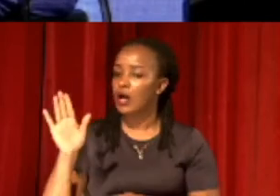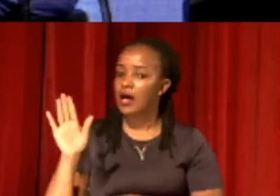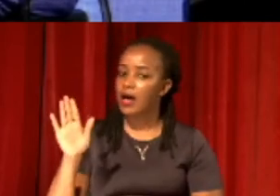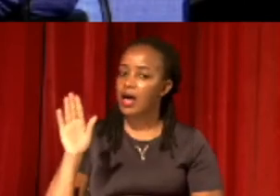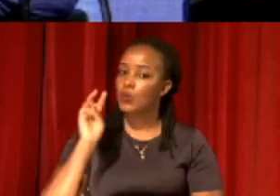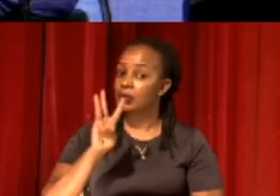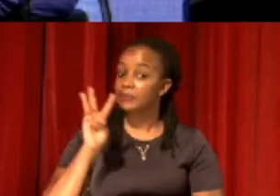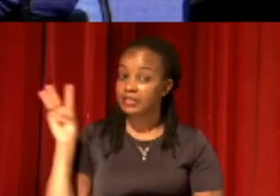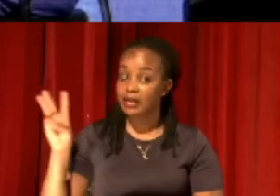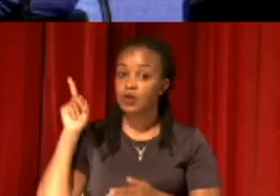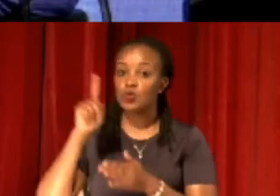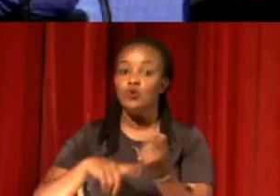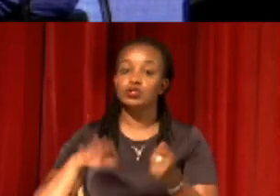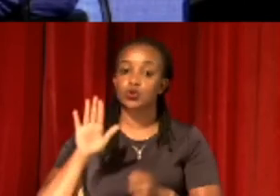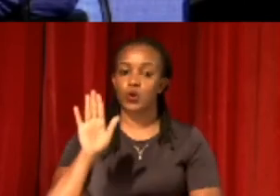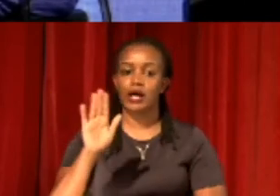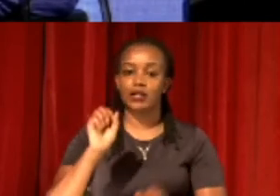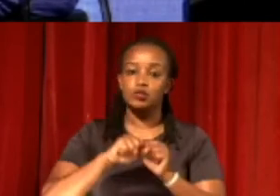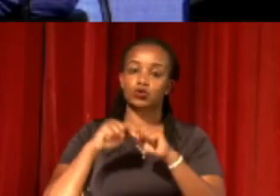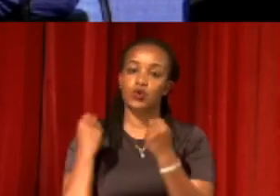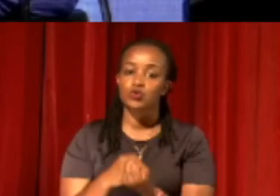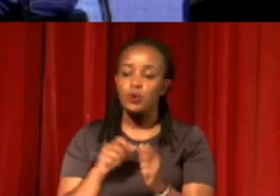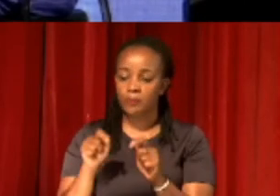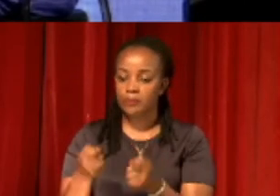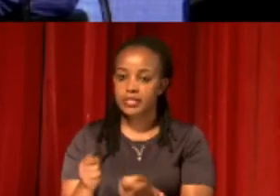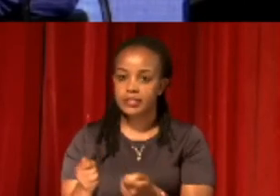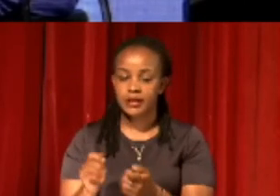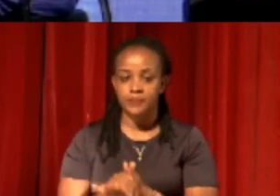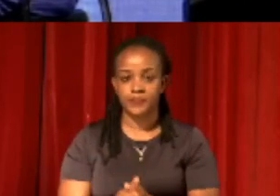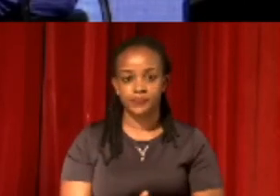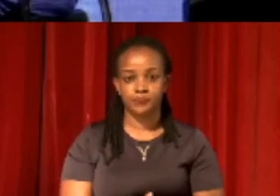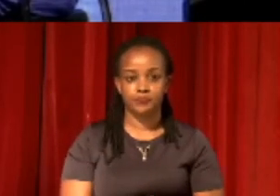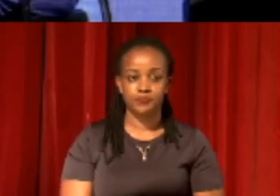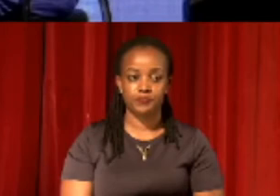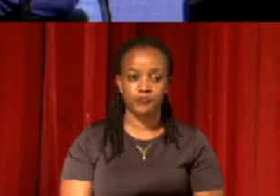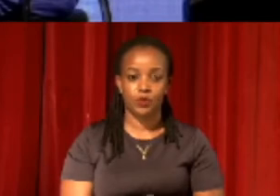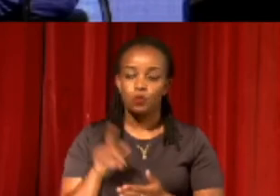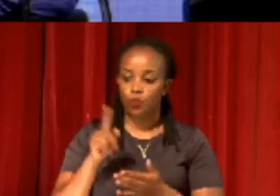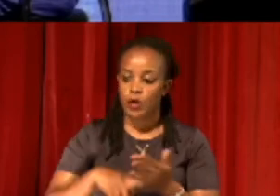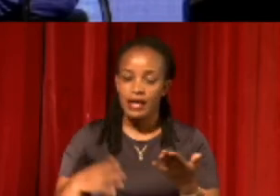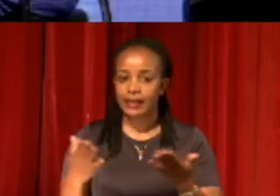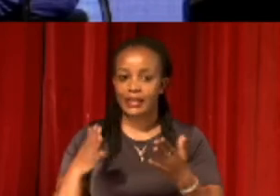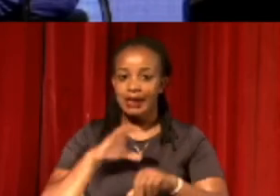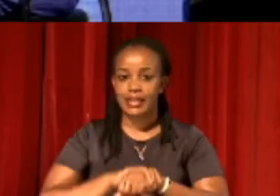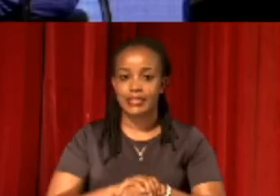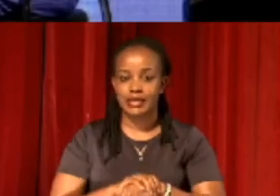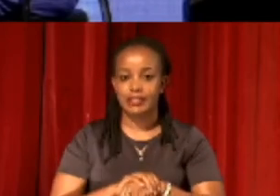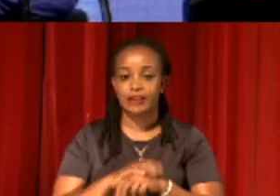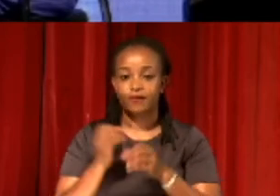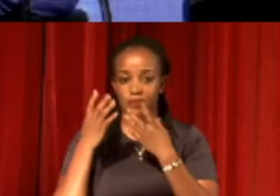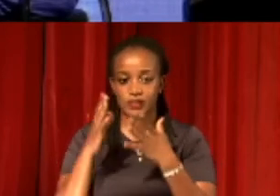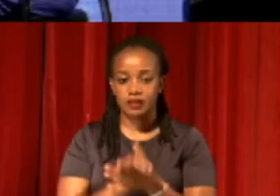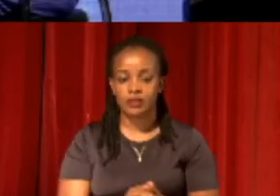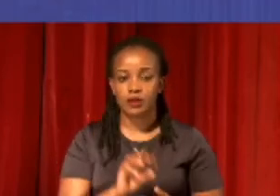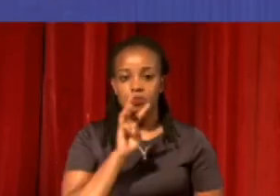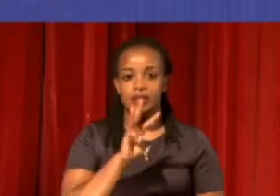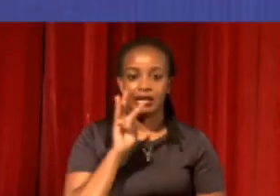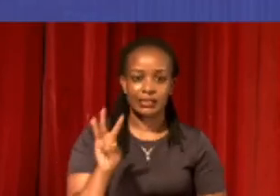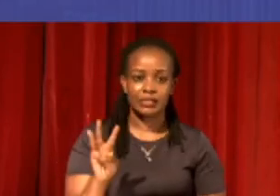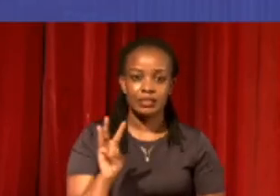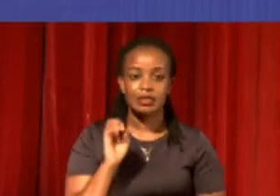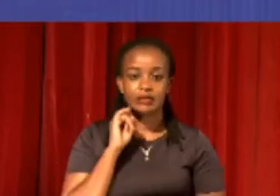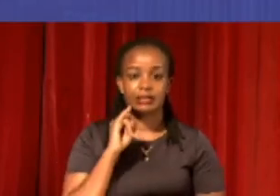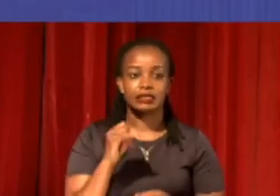media properties? How can I go look for that on Monday when I'm looking for the information? Okay, for our website, it's very easy.